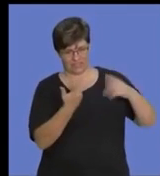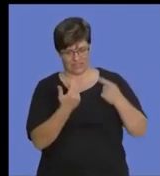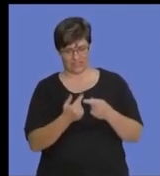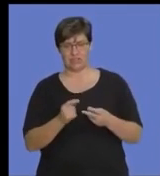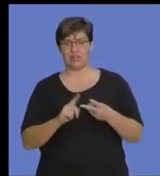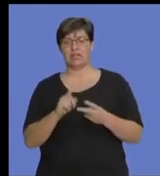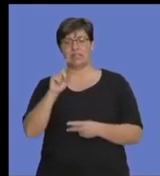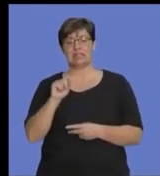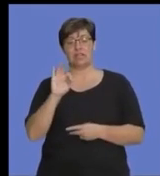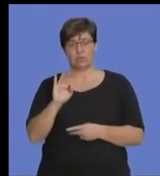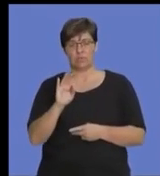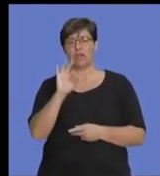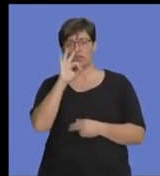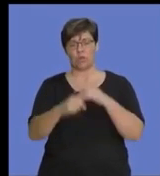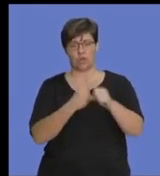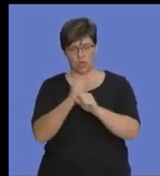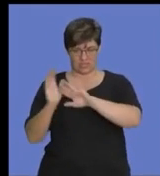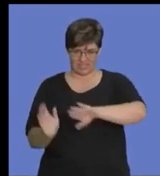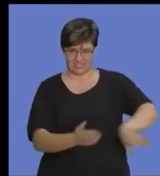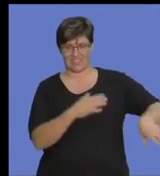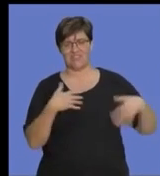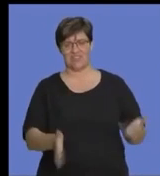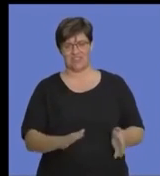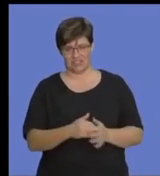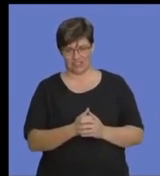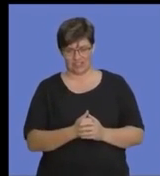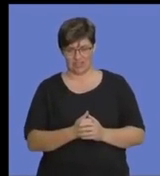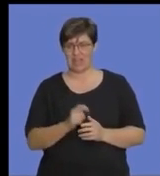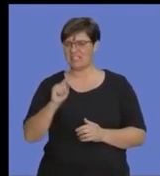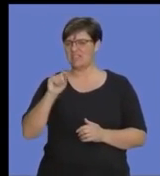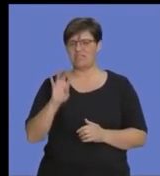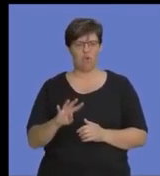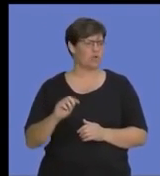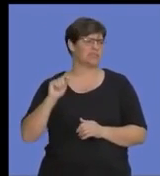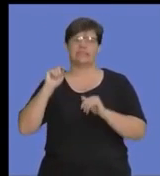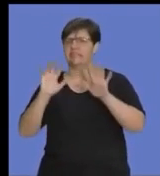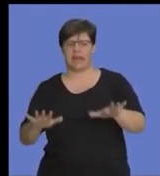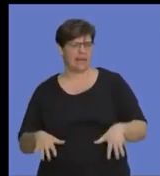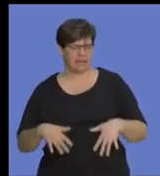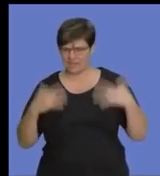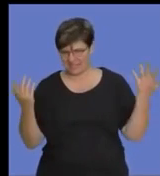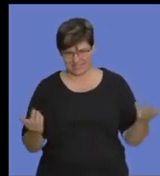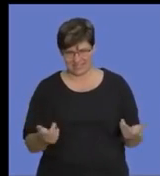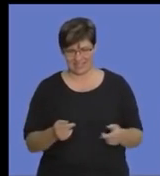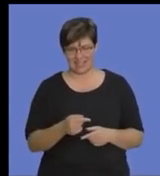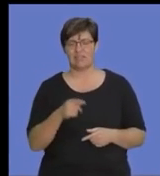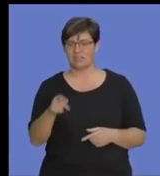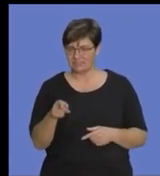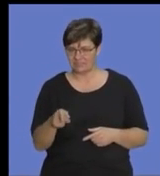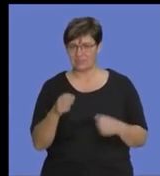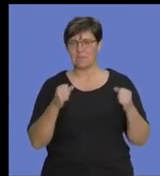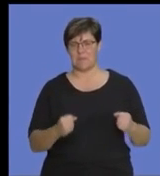has been there. T3 will then be after 3 years. T4, T10, like that. So those will then